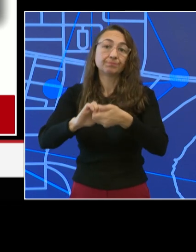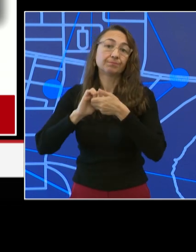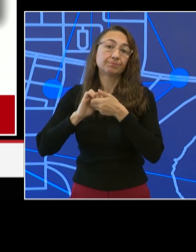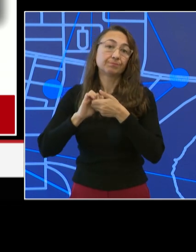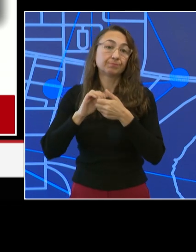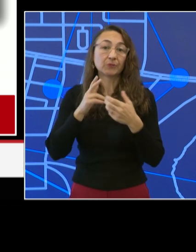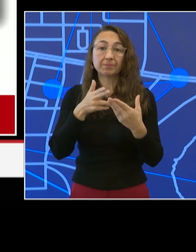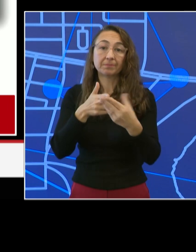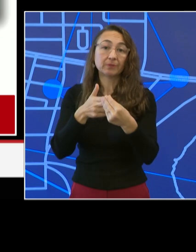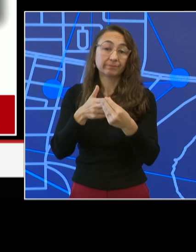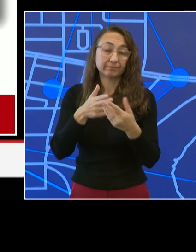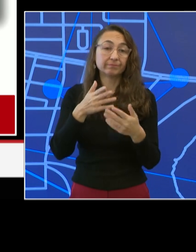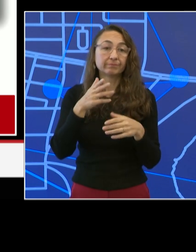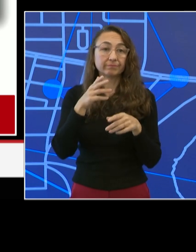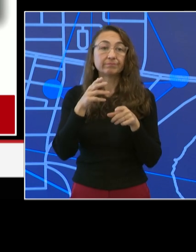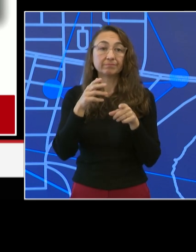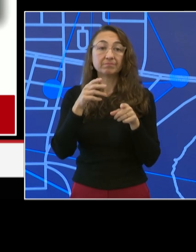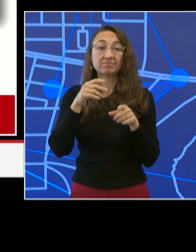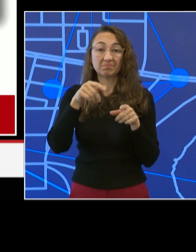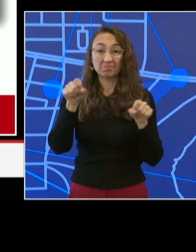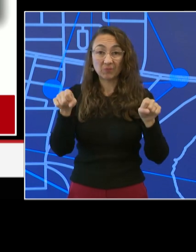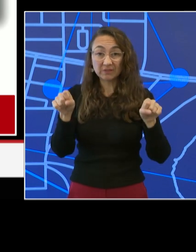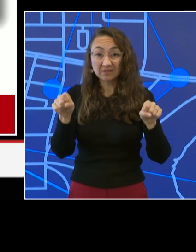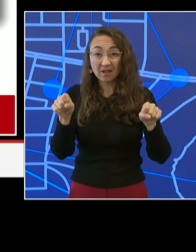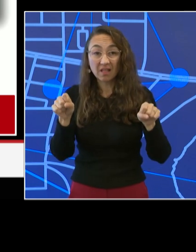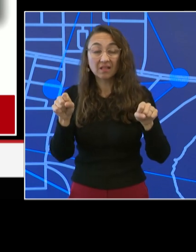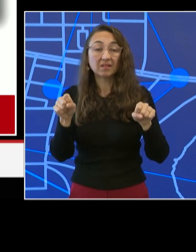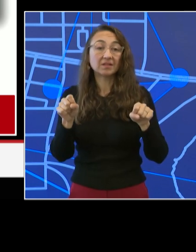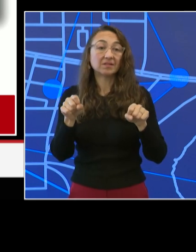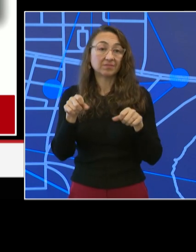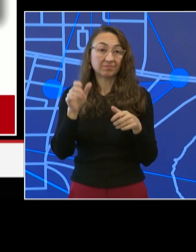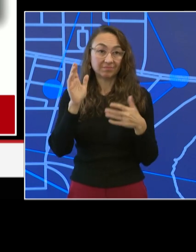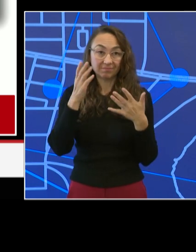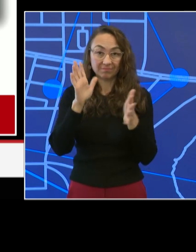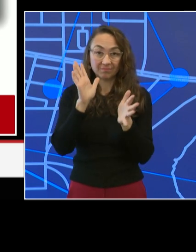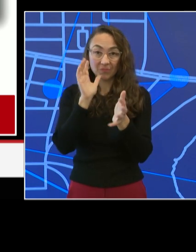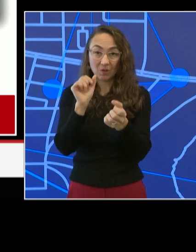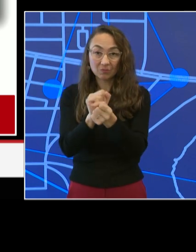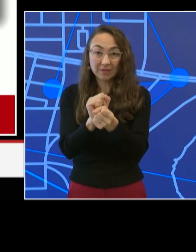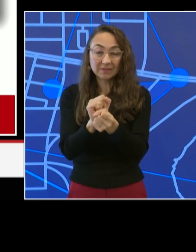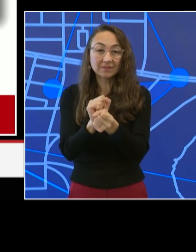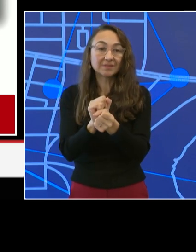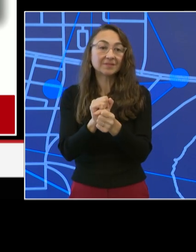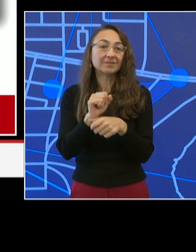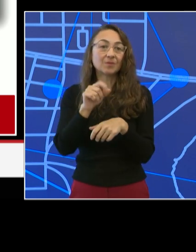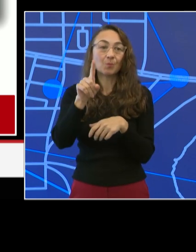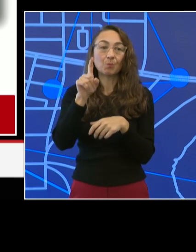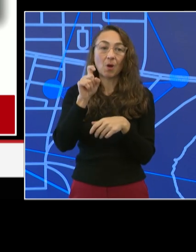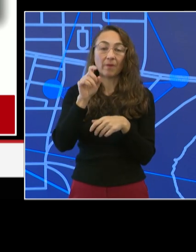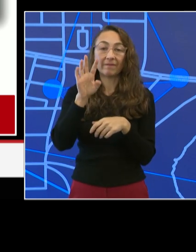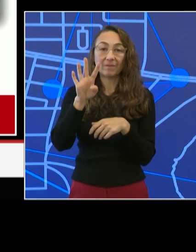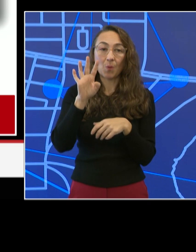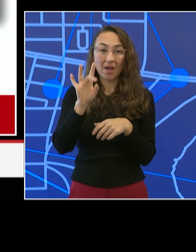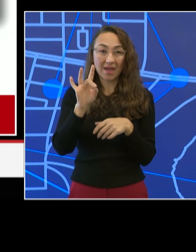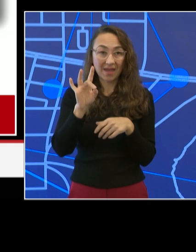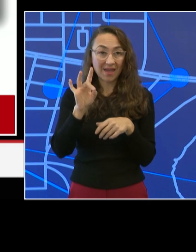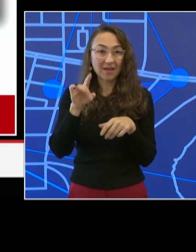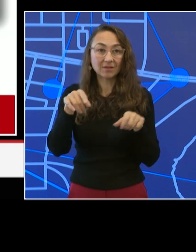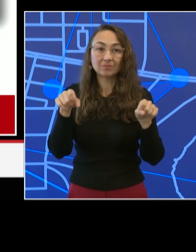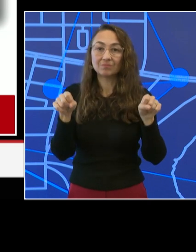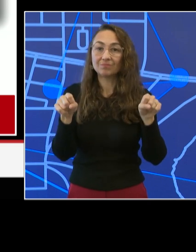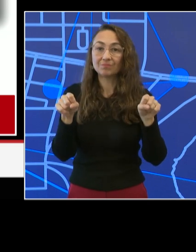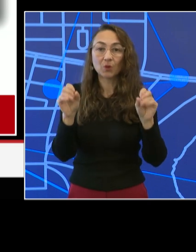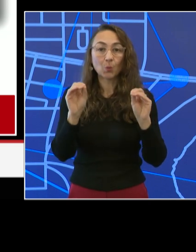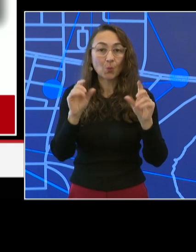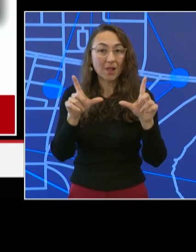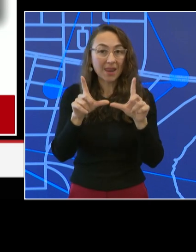150 arrests for no permit or operating without a license, and we've also issued more than 700 citations. Operation Ride Right